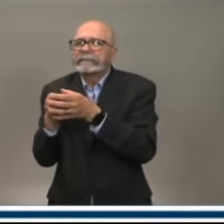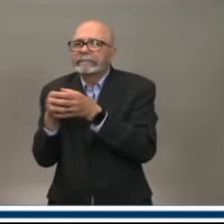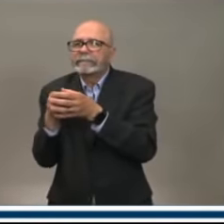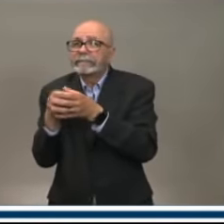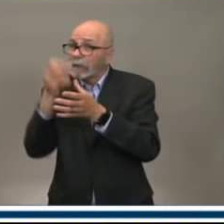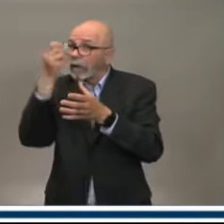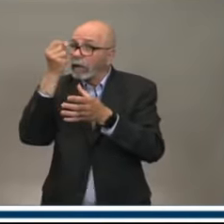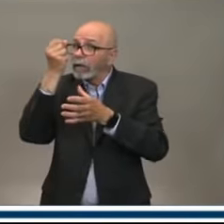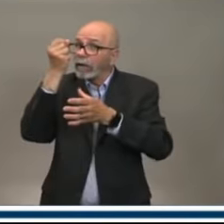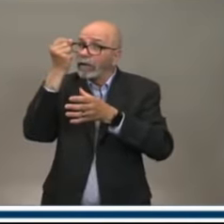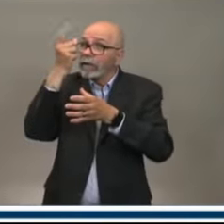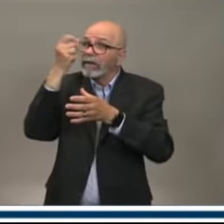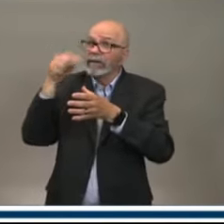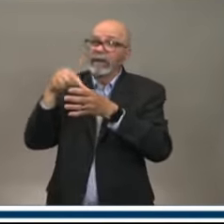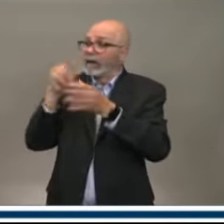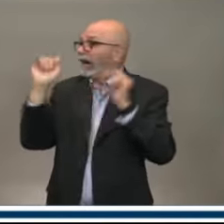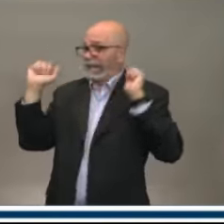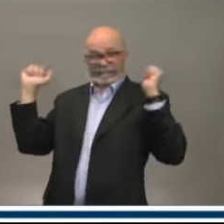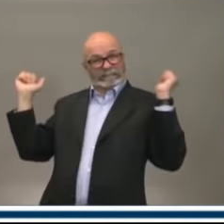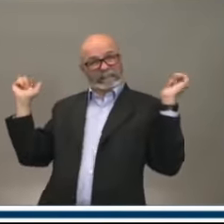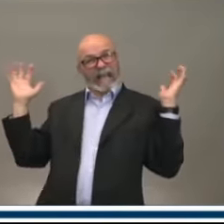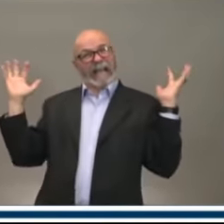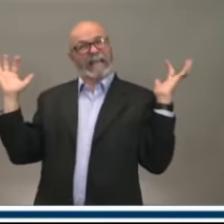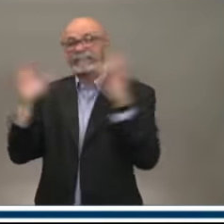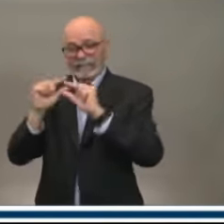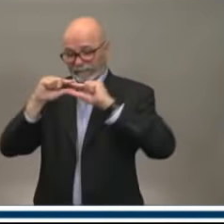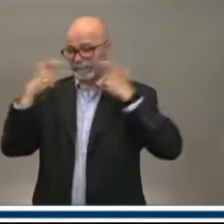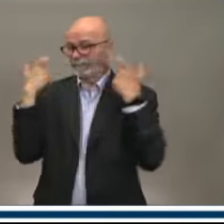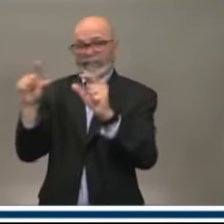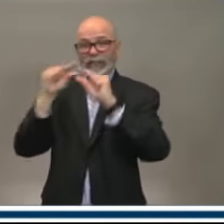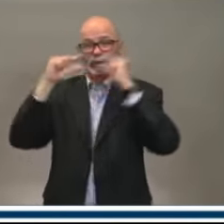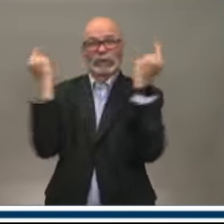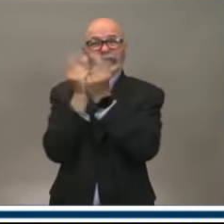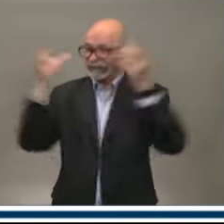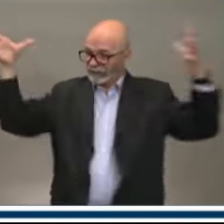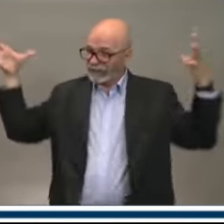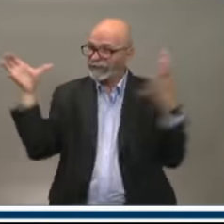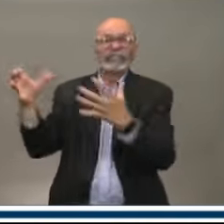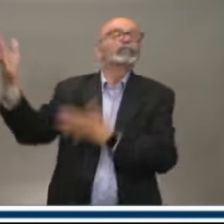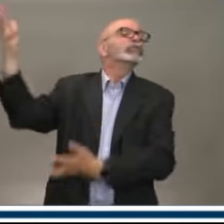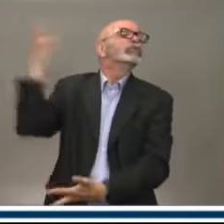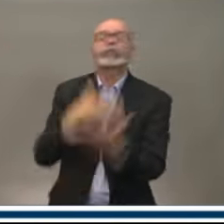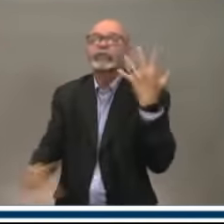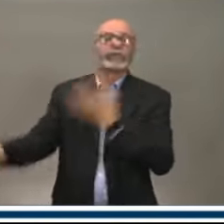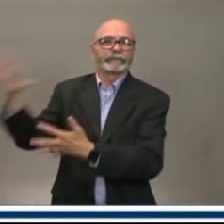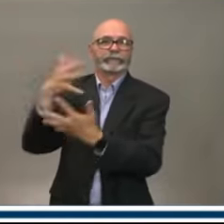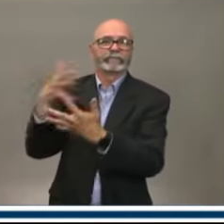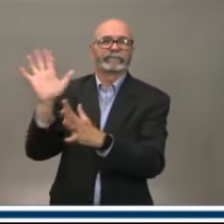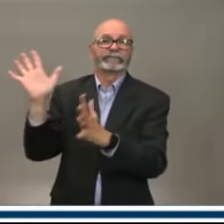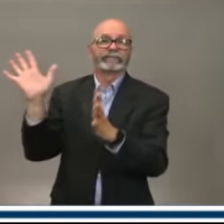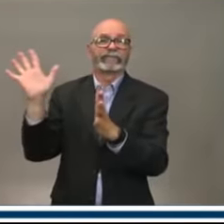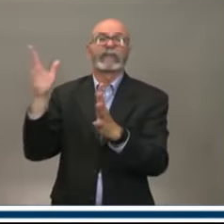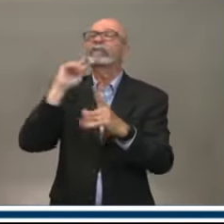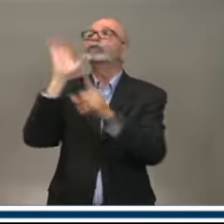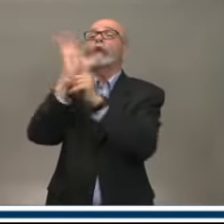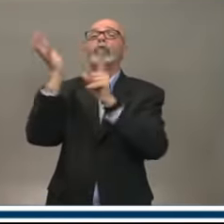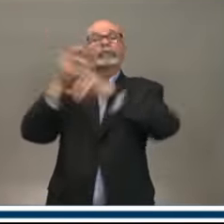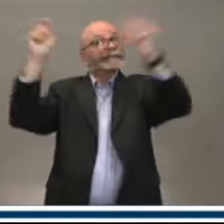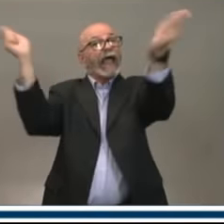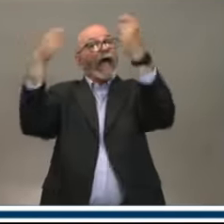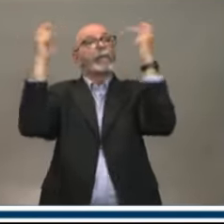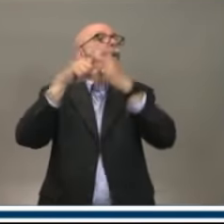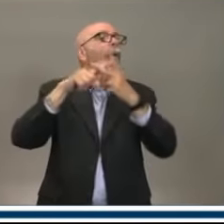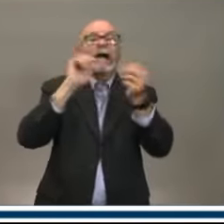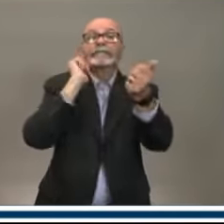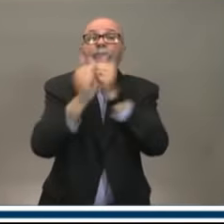mass gatherings, large numbers of people at a social event, large number of people at a cultural or a sport event, those